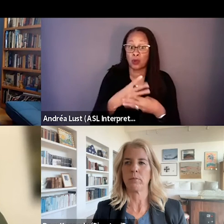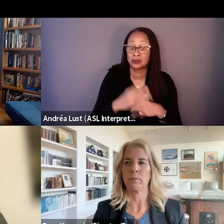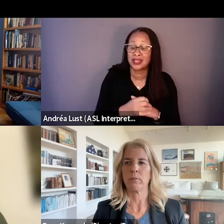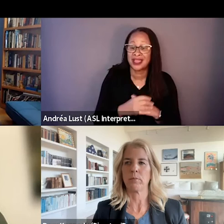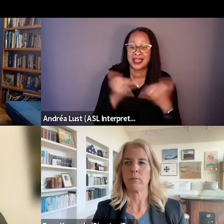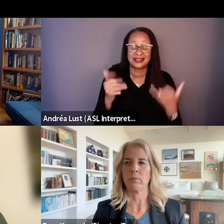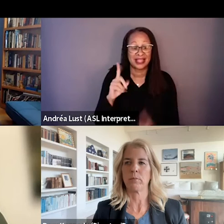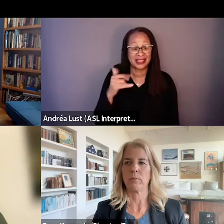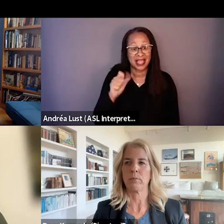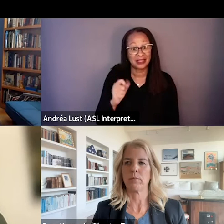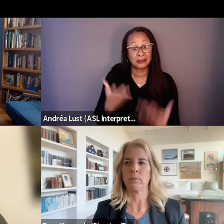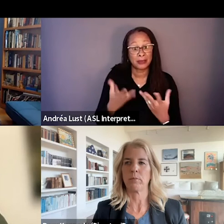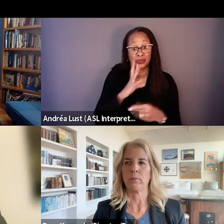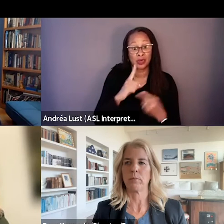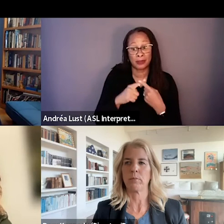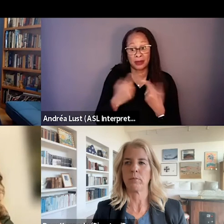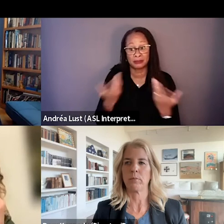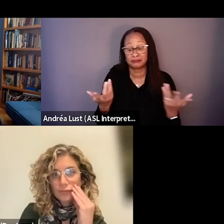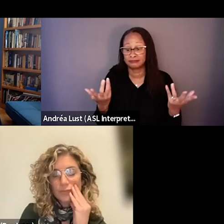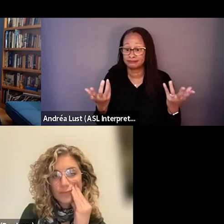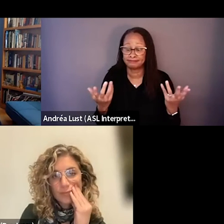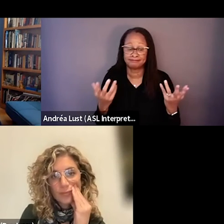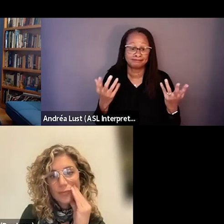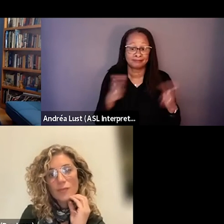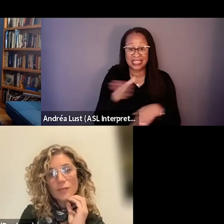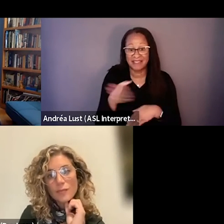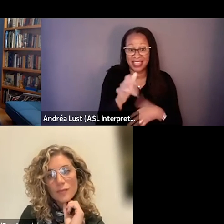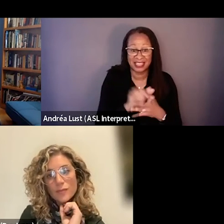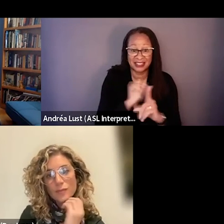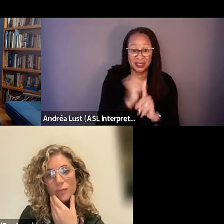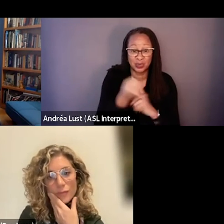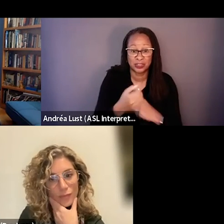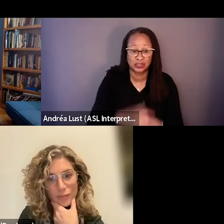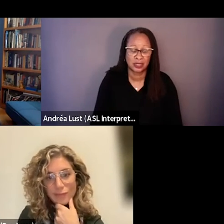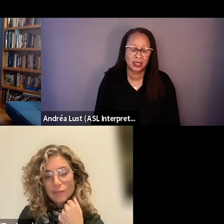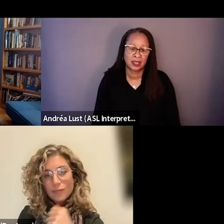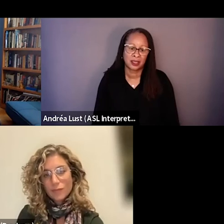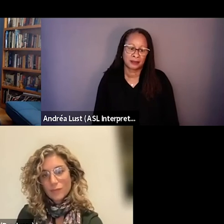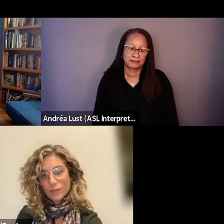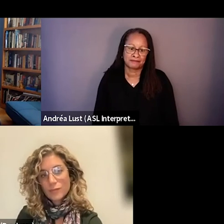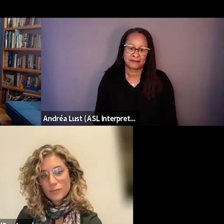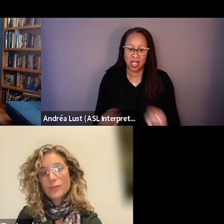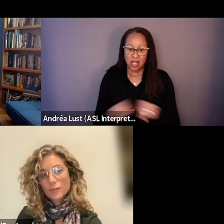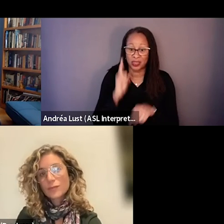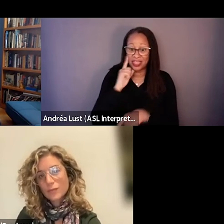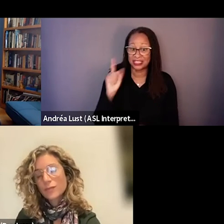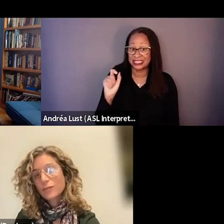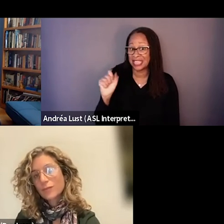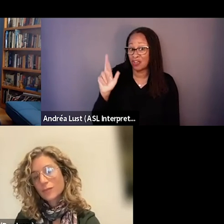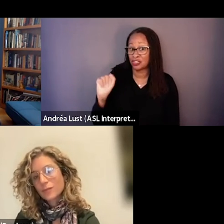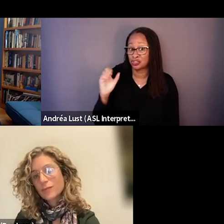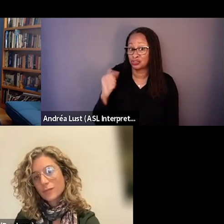Dallas, maybe you want to talk a bit about, you know, navigating that. Or yeah, definitely. I also think, Sara, you should jump in